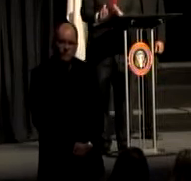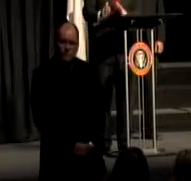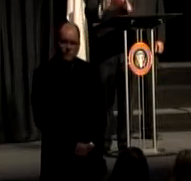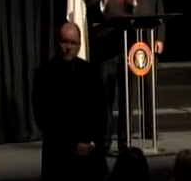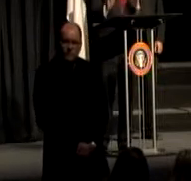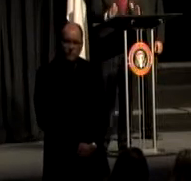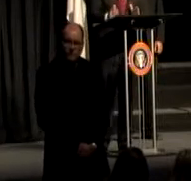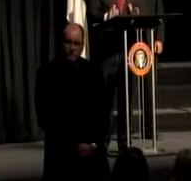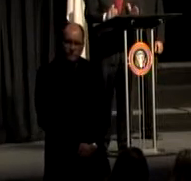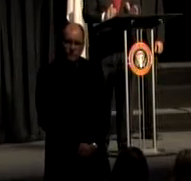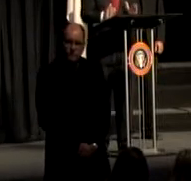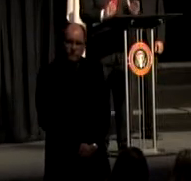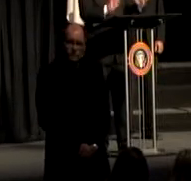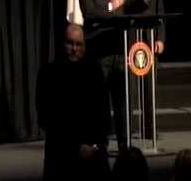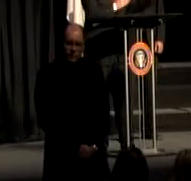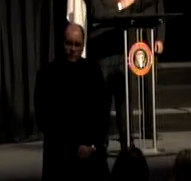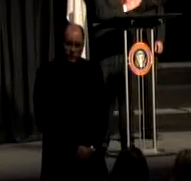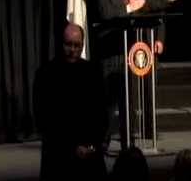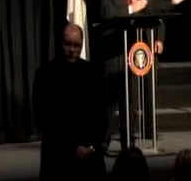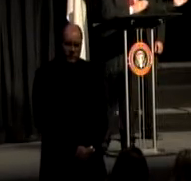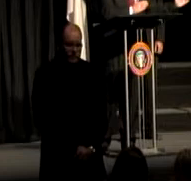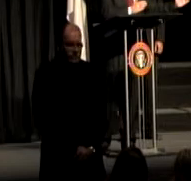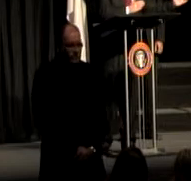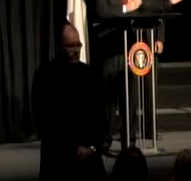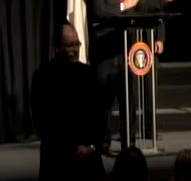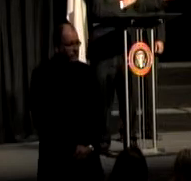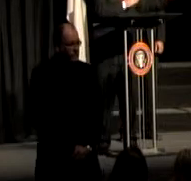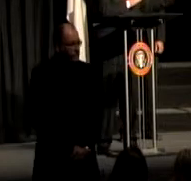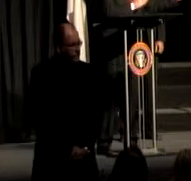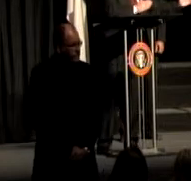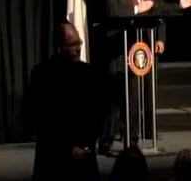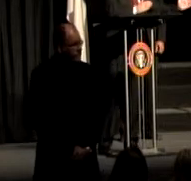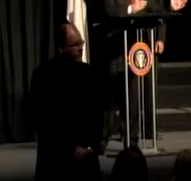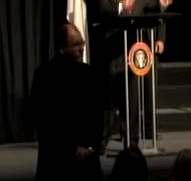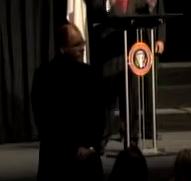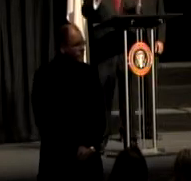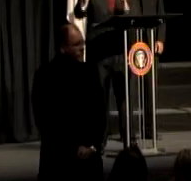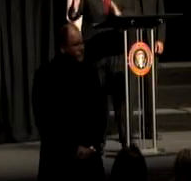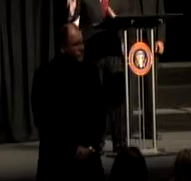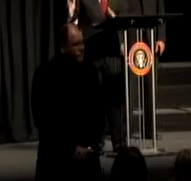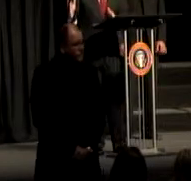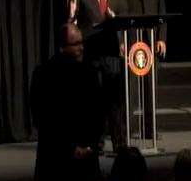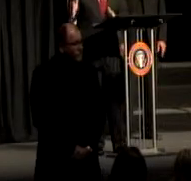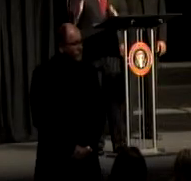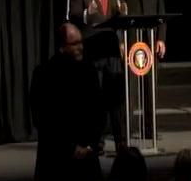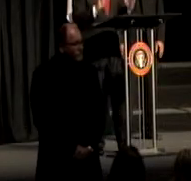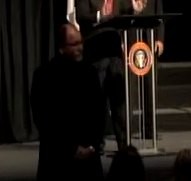volunteered his life how do we move from 2012 into 2013